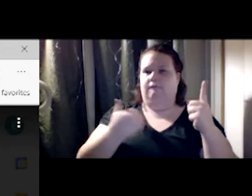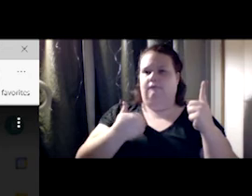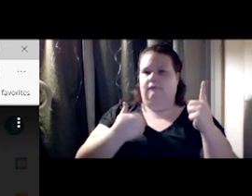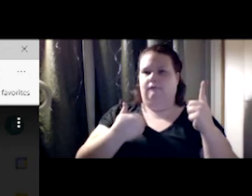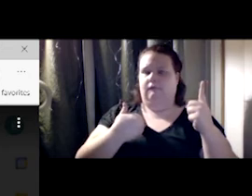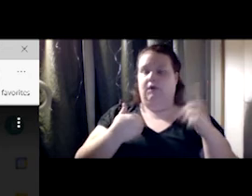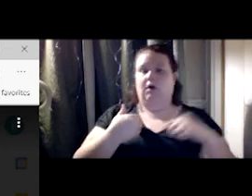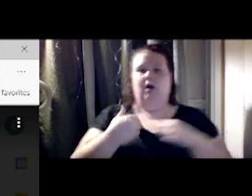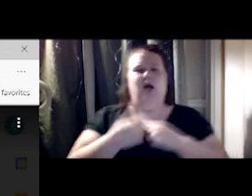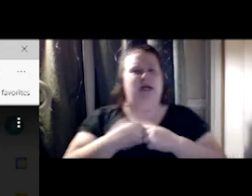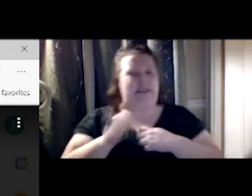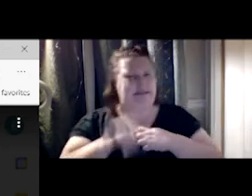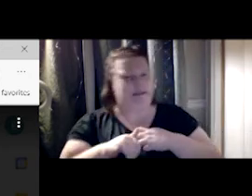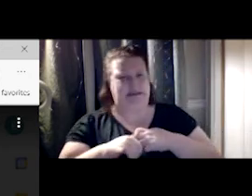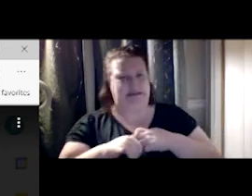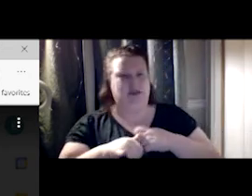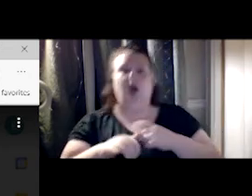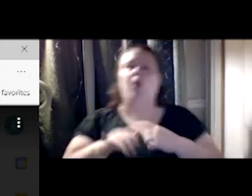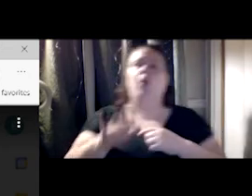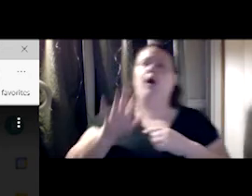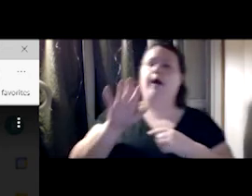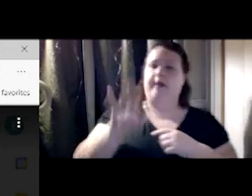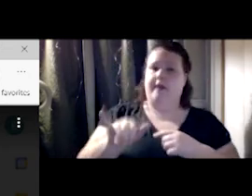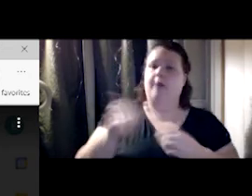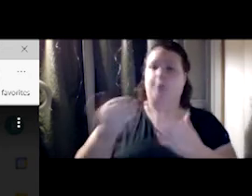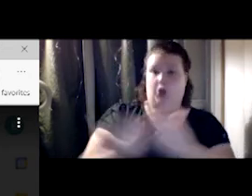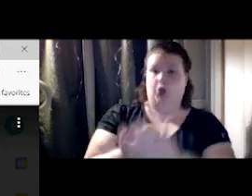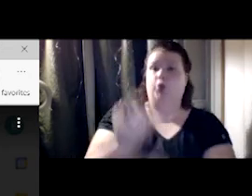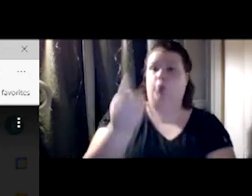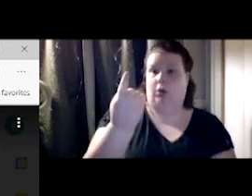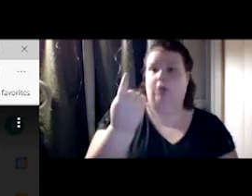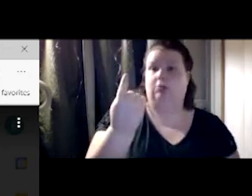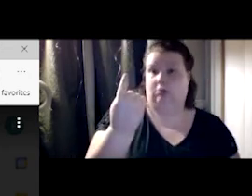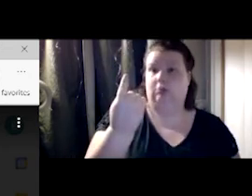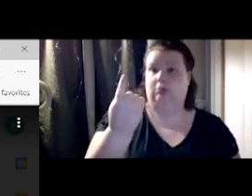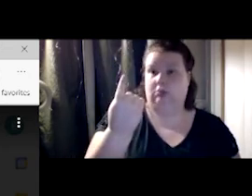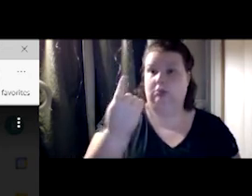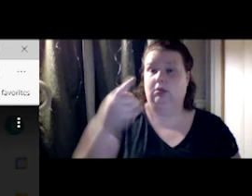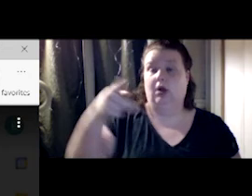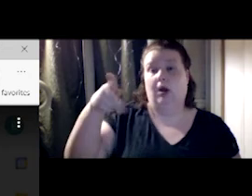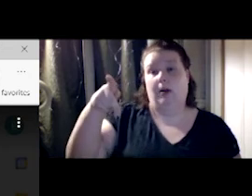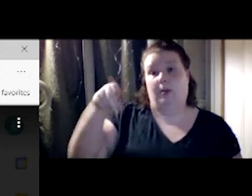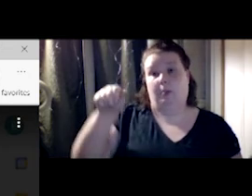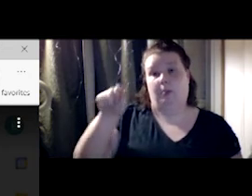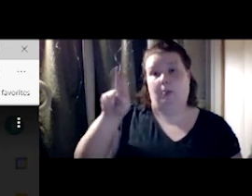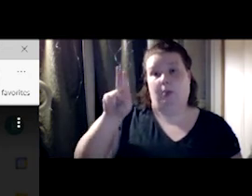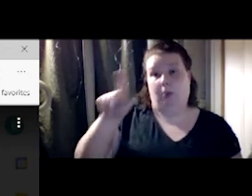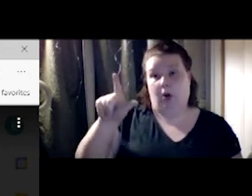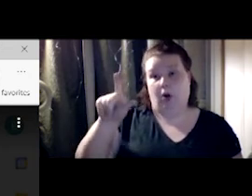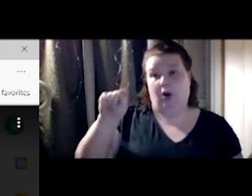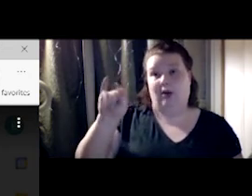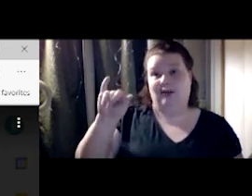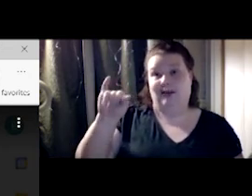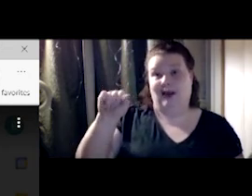that I don't. That would be the new one. So the Paul Tyson field that you saw on the screen